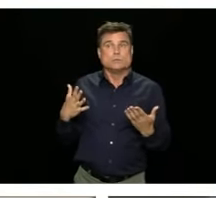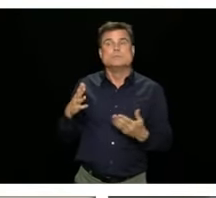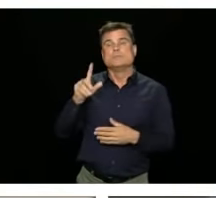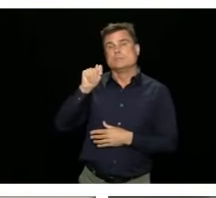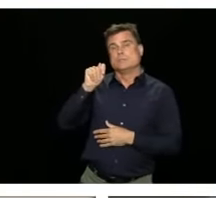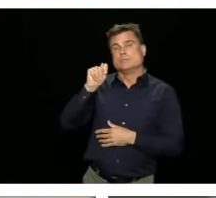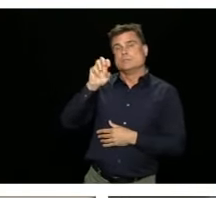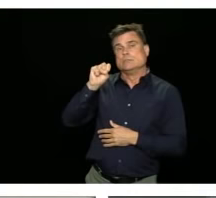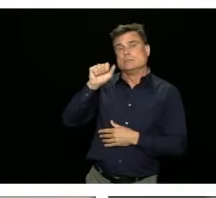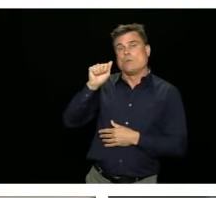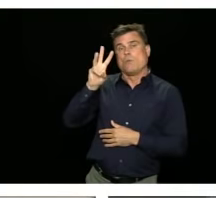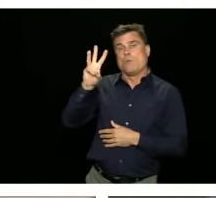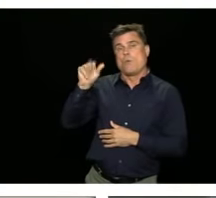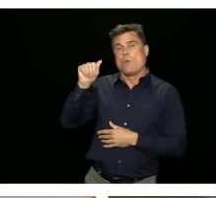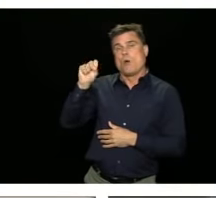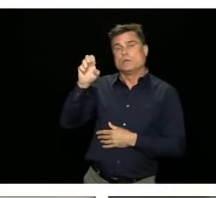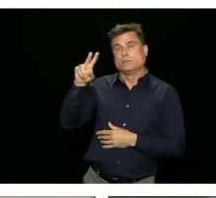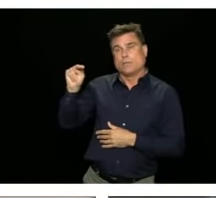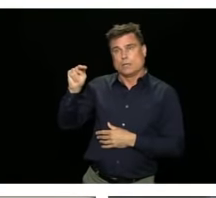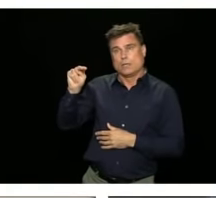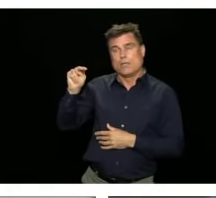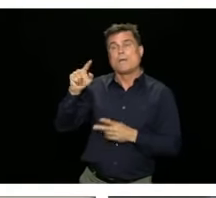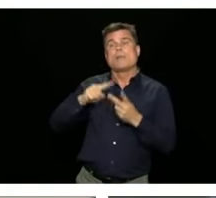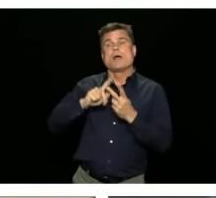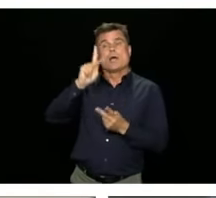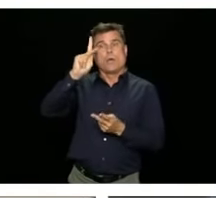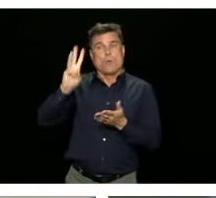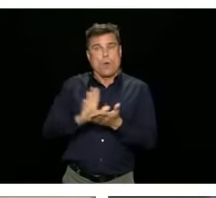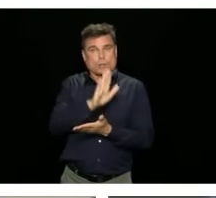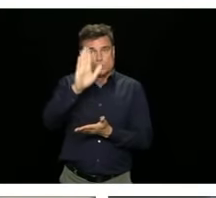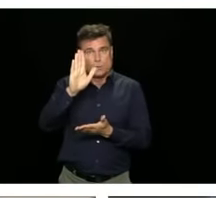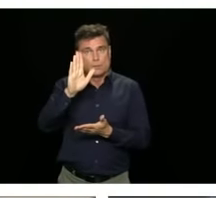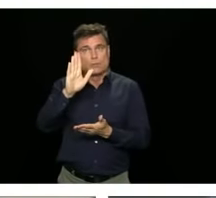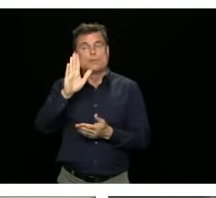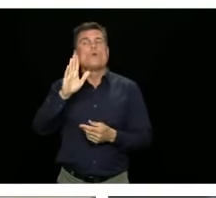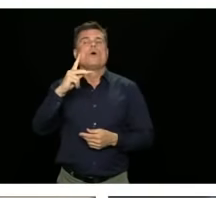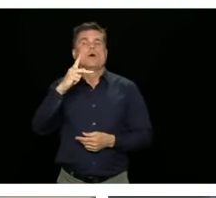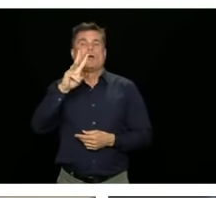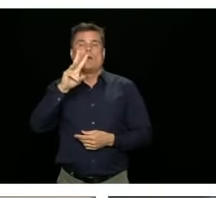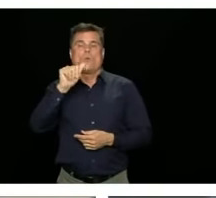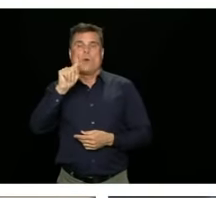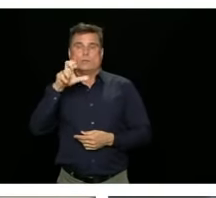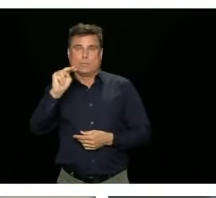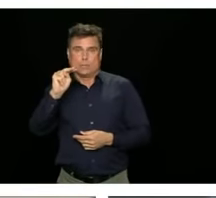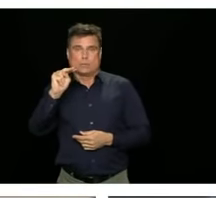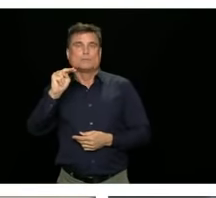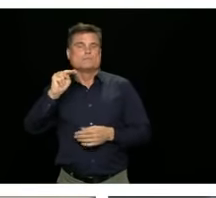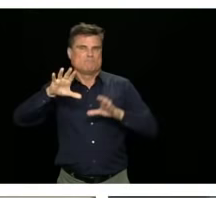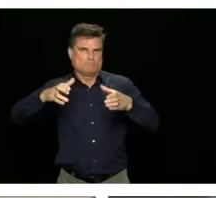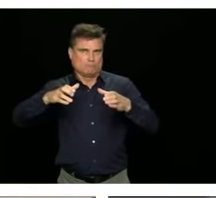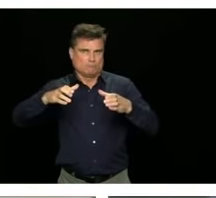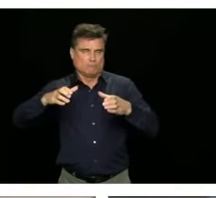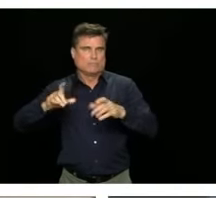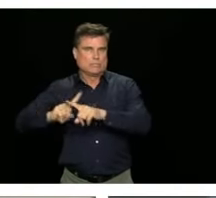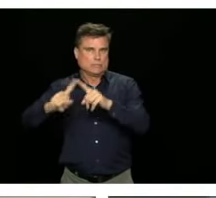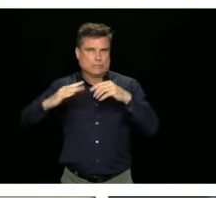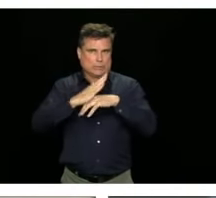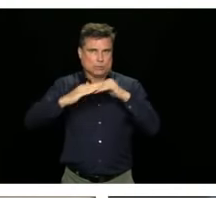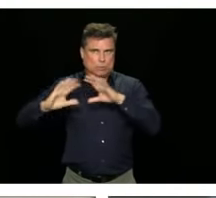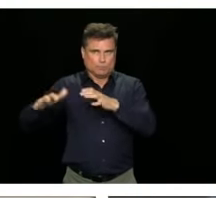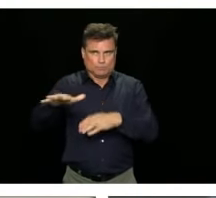And I just want to echo some of the comments that Dr. Traore just made.